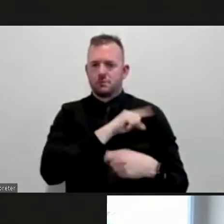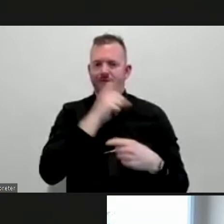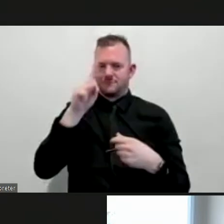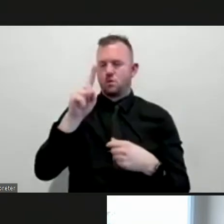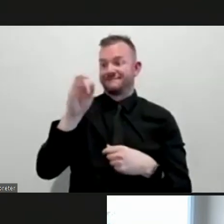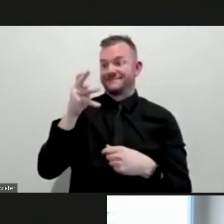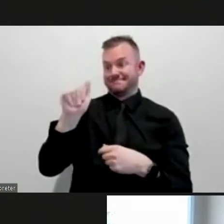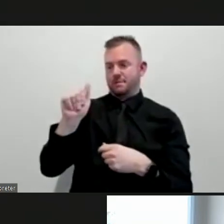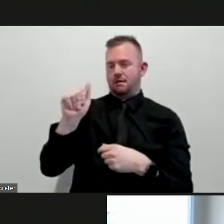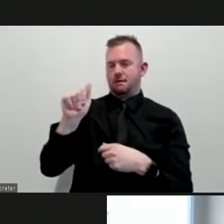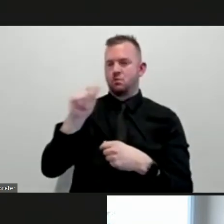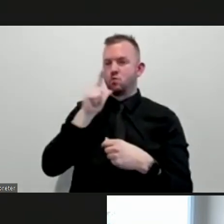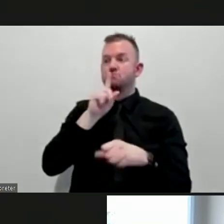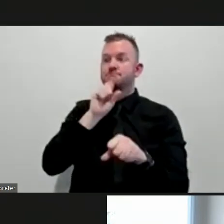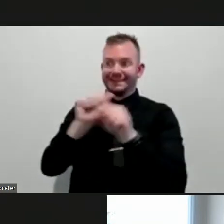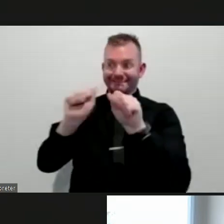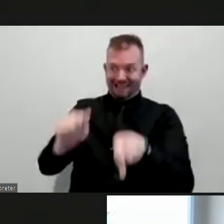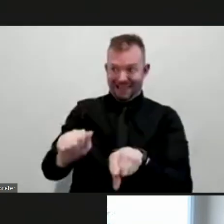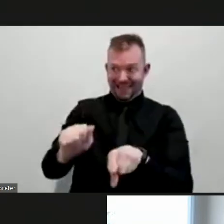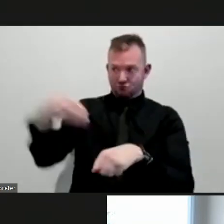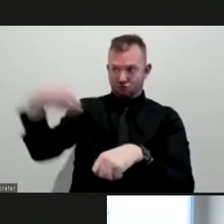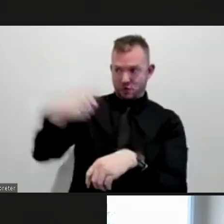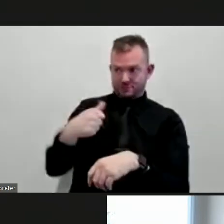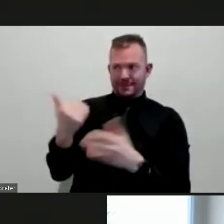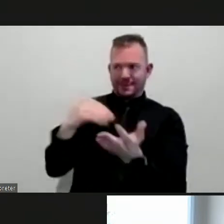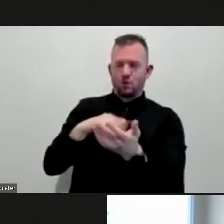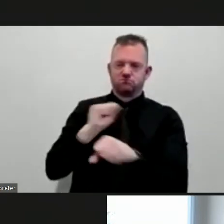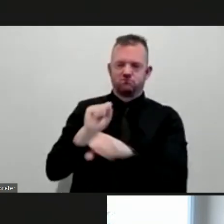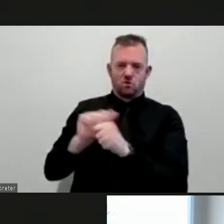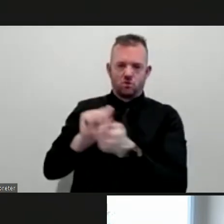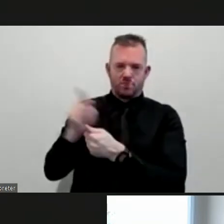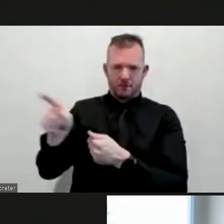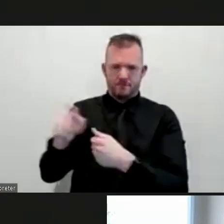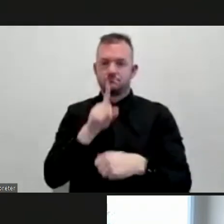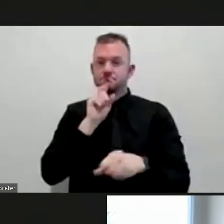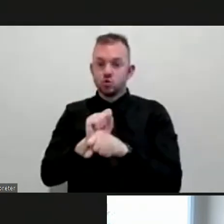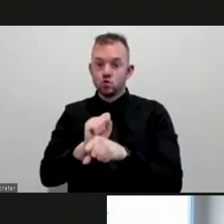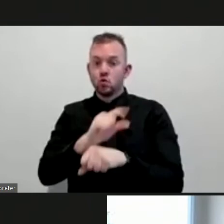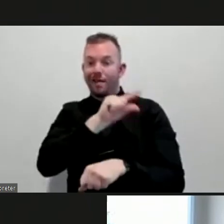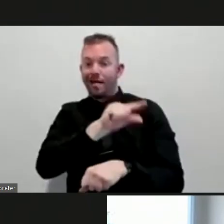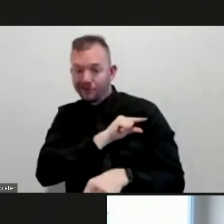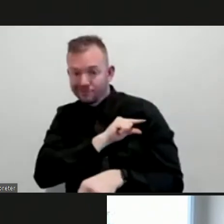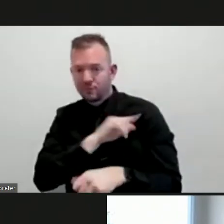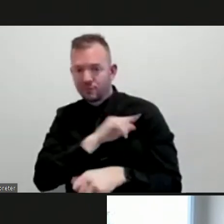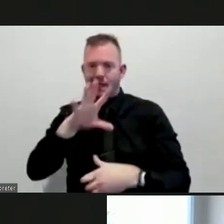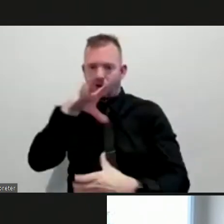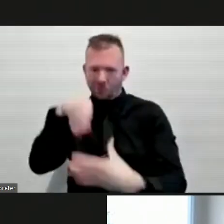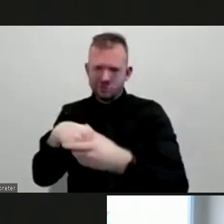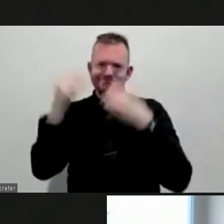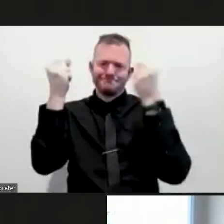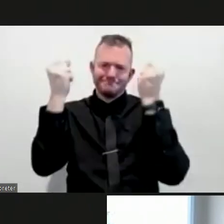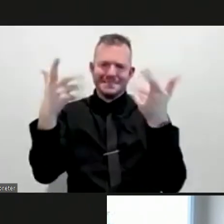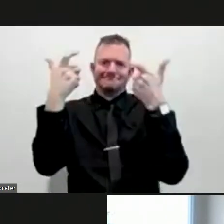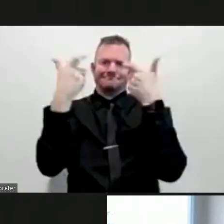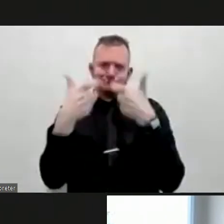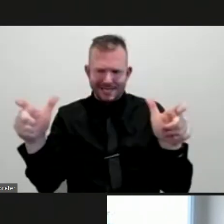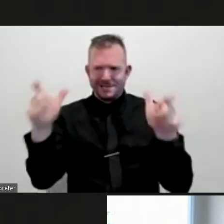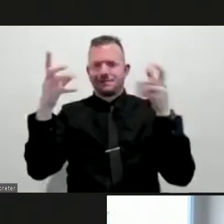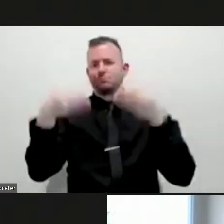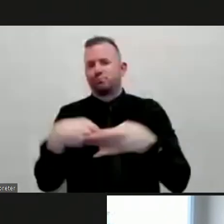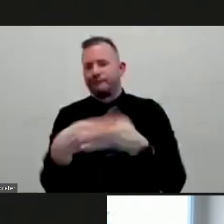as sub-applicants if they're eligible. And that includes a lot of our big providers, right? So there are nonprofits that would